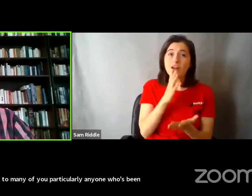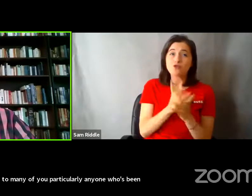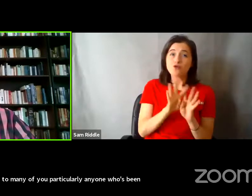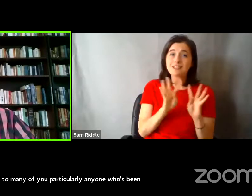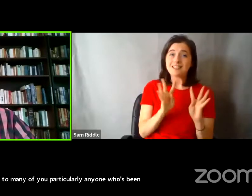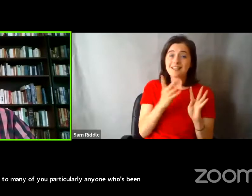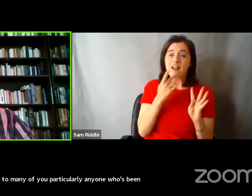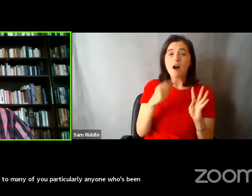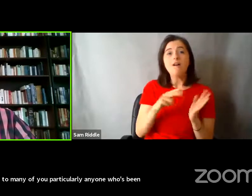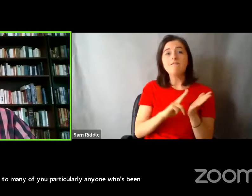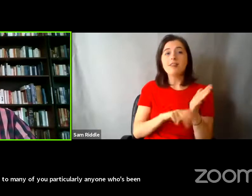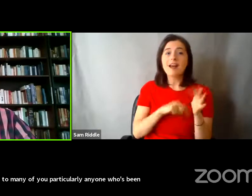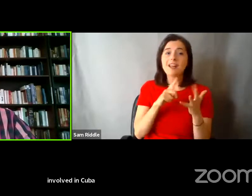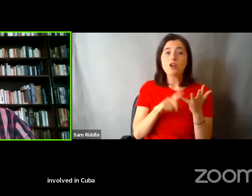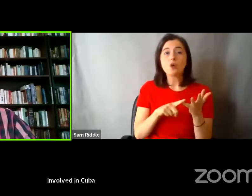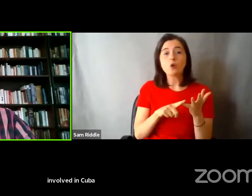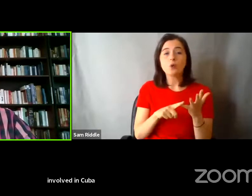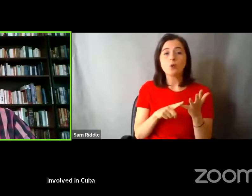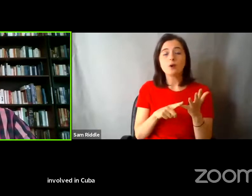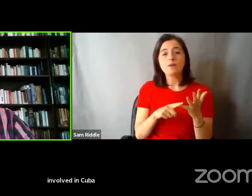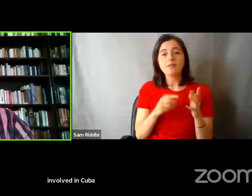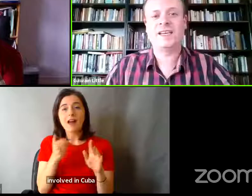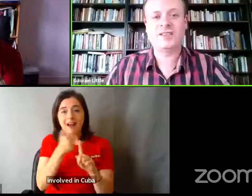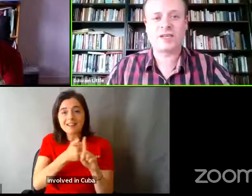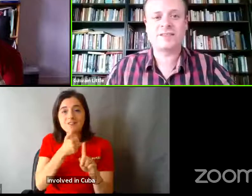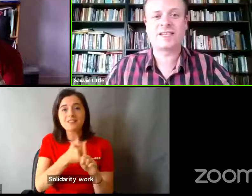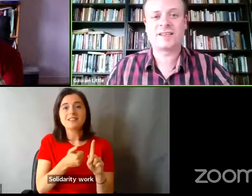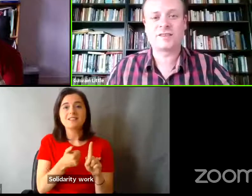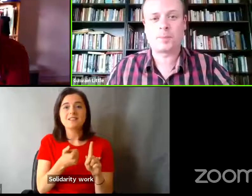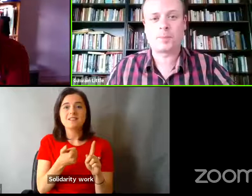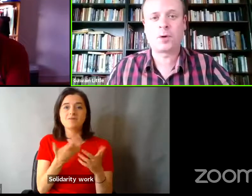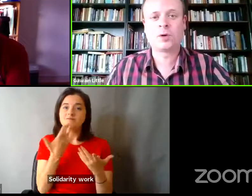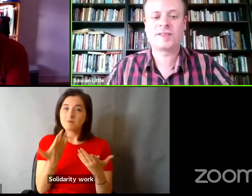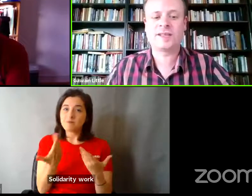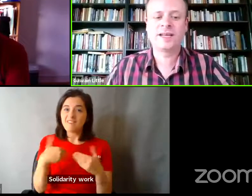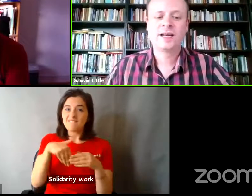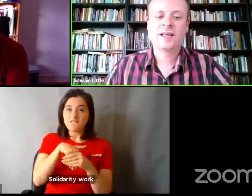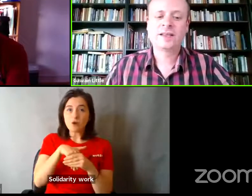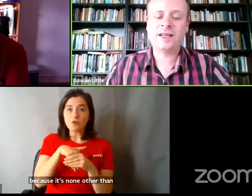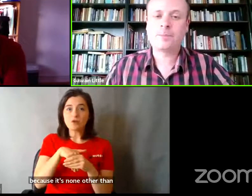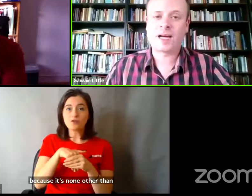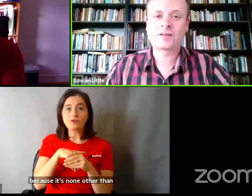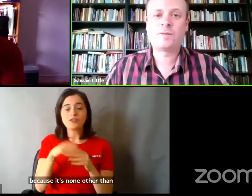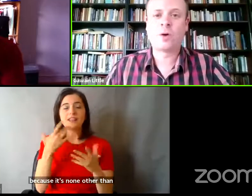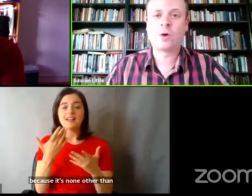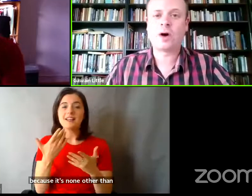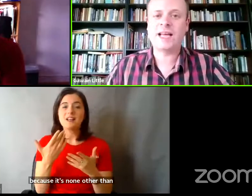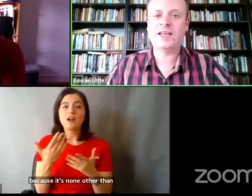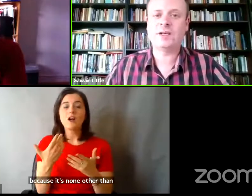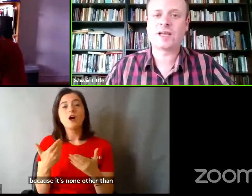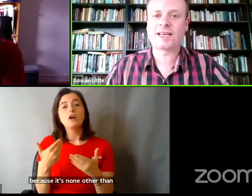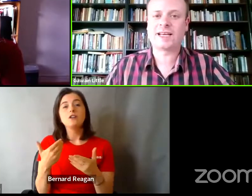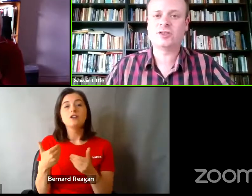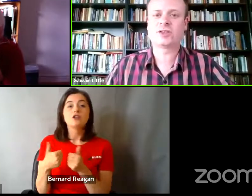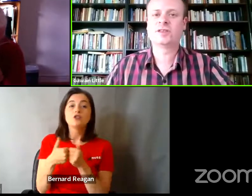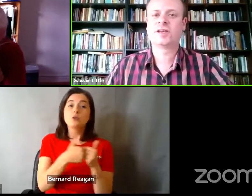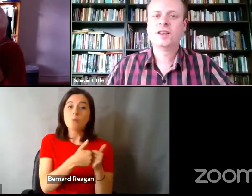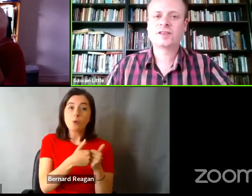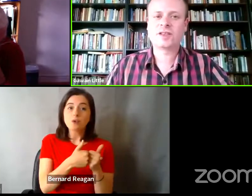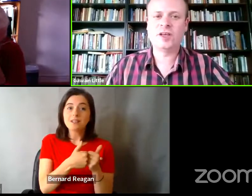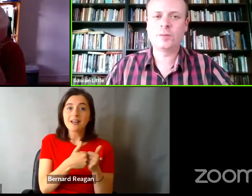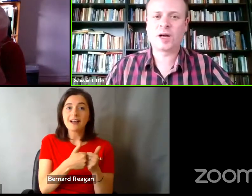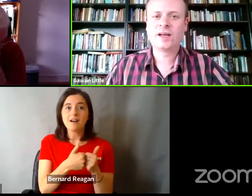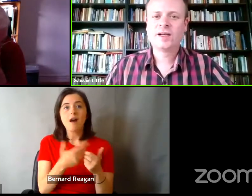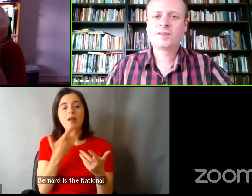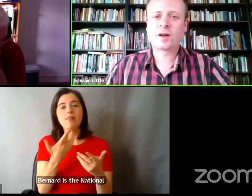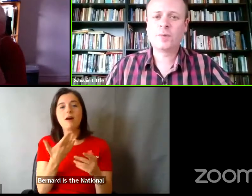NEU activist. And he has been very involved in initiating and supporting the past 4 NEU delegations